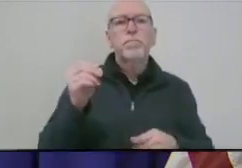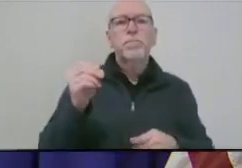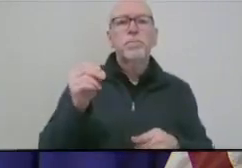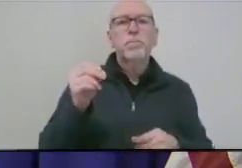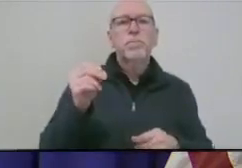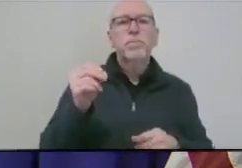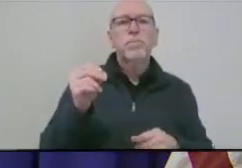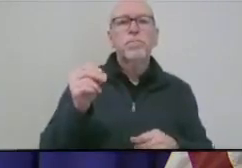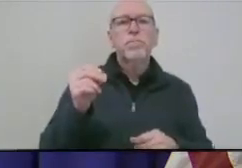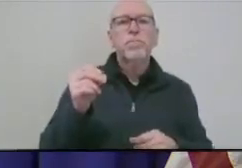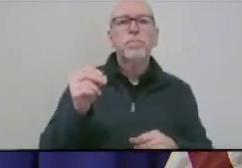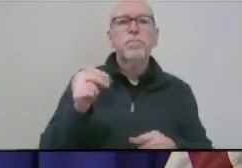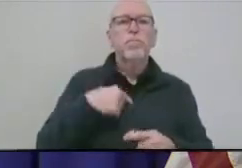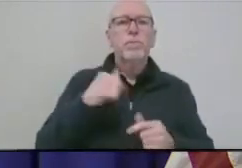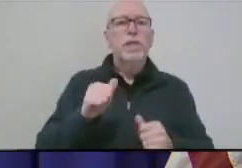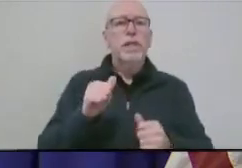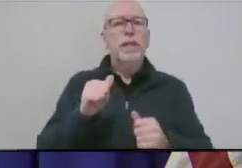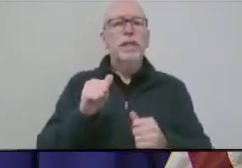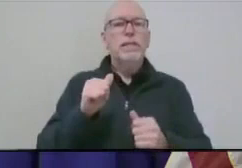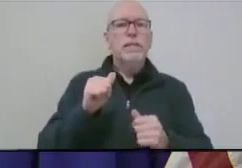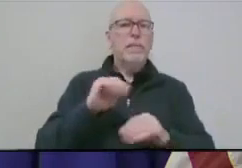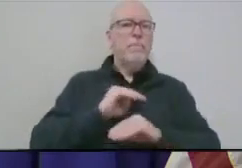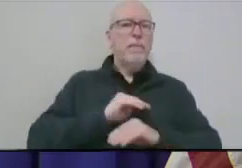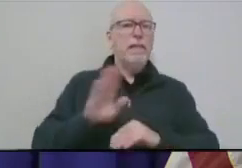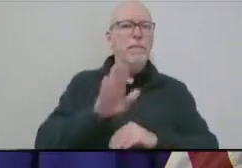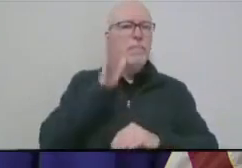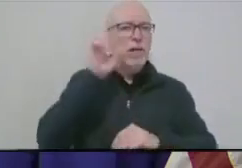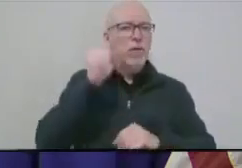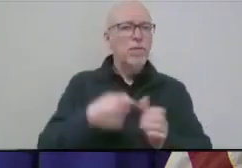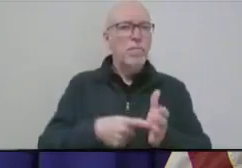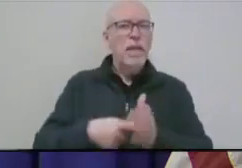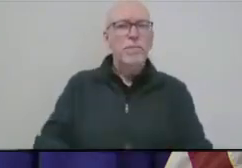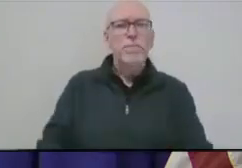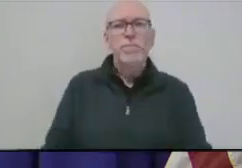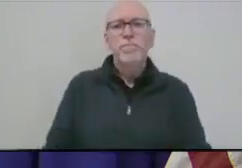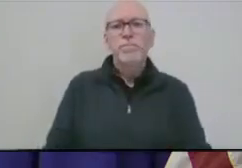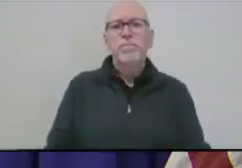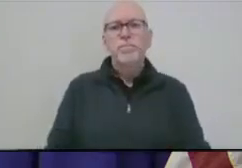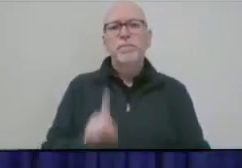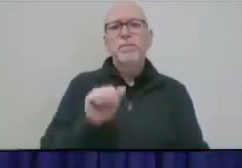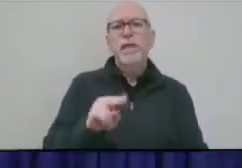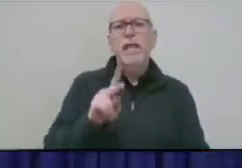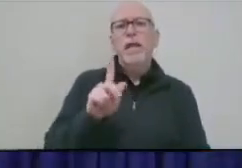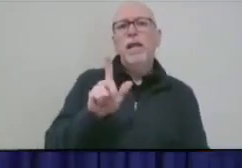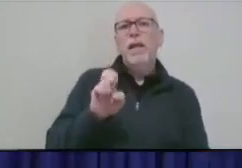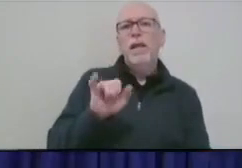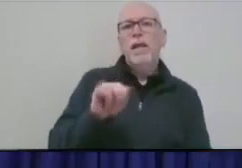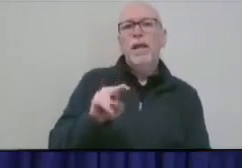and meet parents where their demand is. Dan Klein with Wish TV.